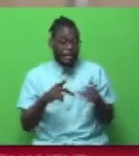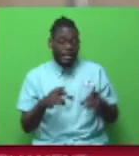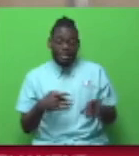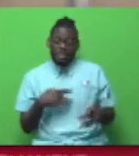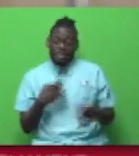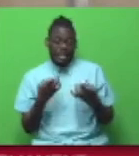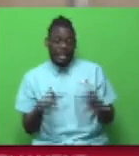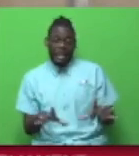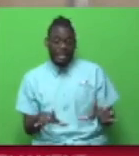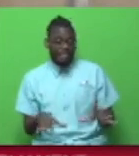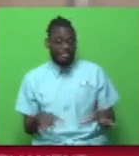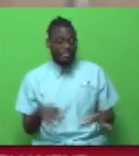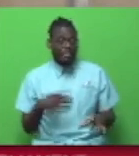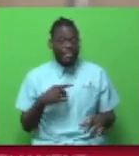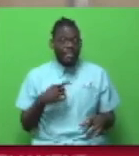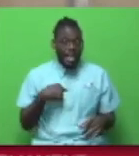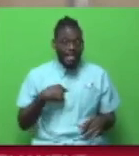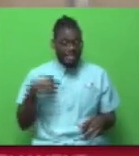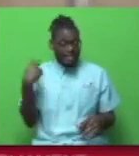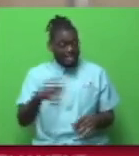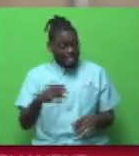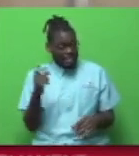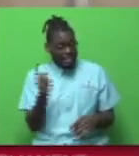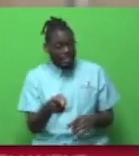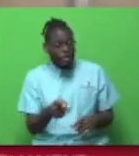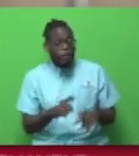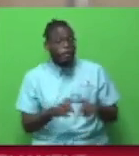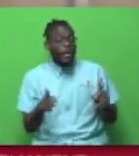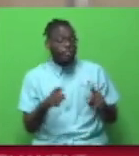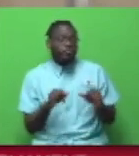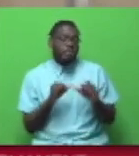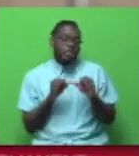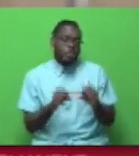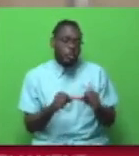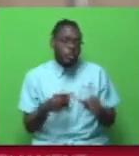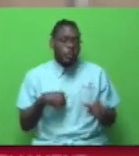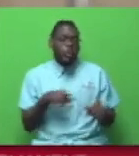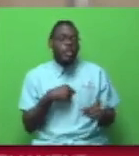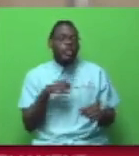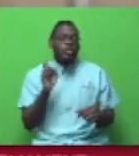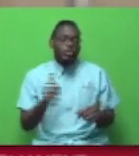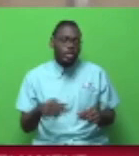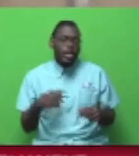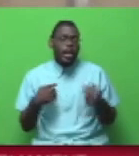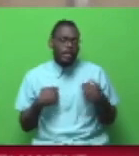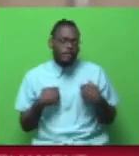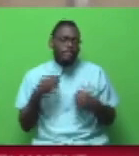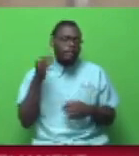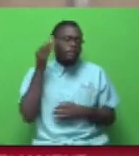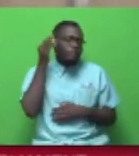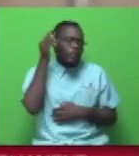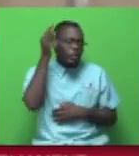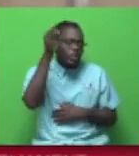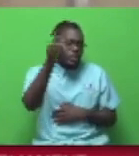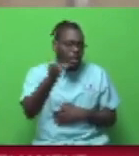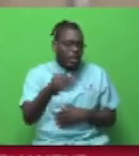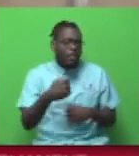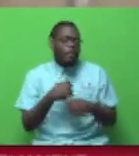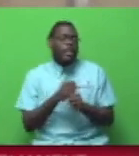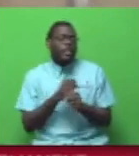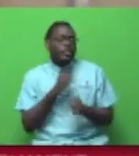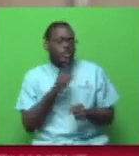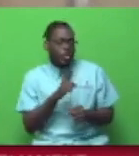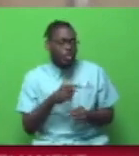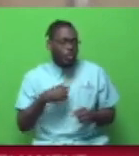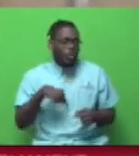from different quarters in order to ensure that we can secure a future for this country. So it would have been remiss of me if before I jump